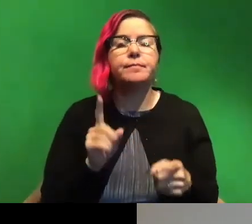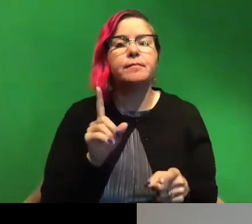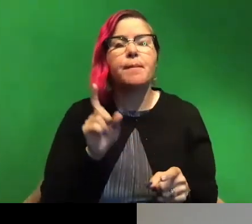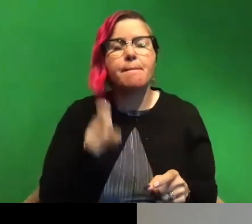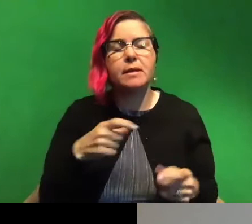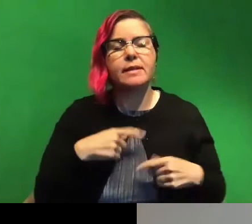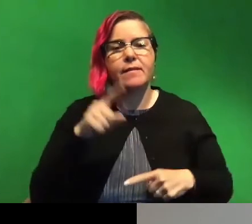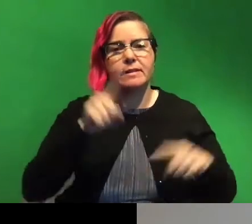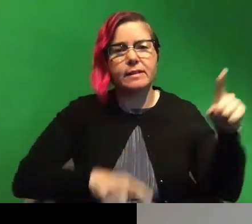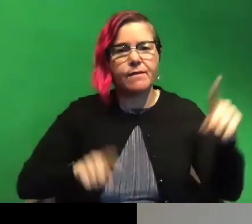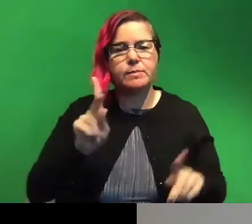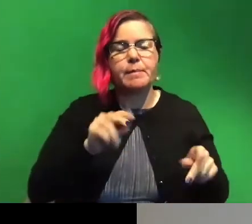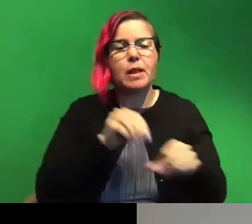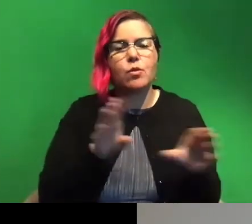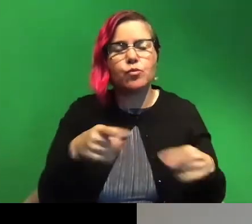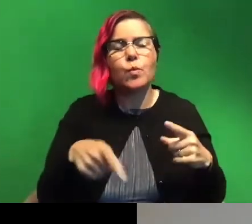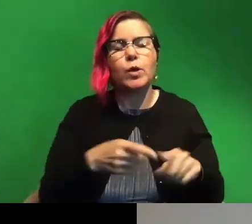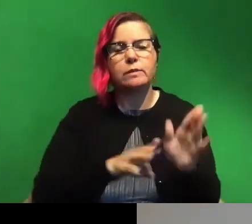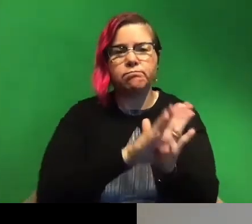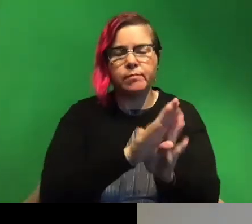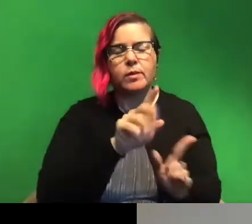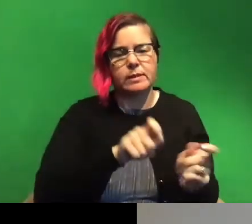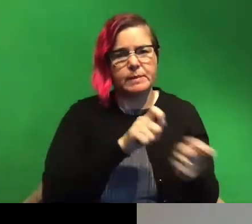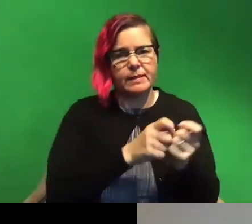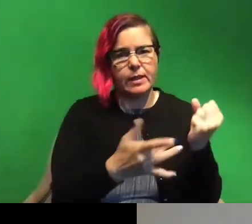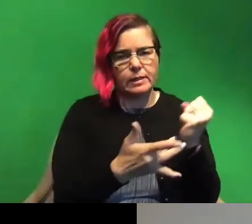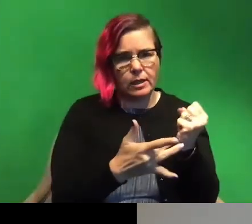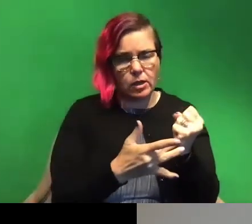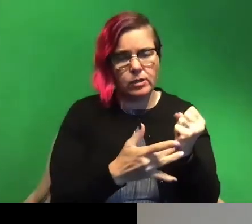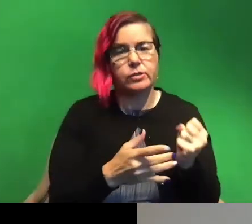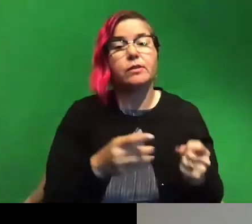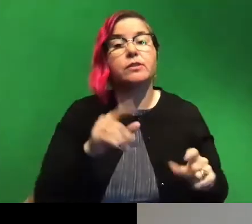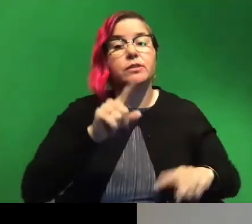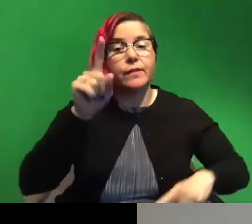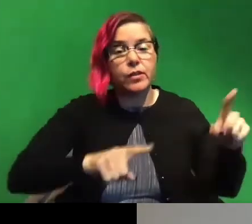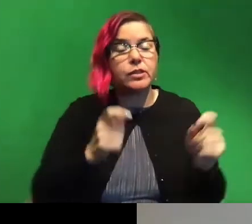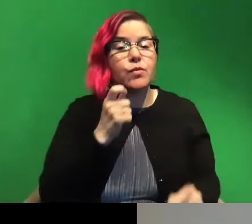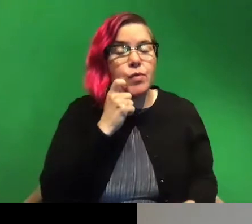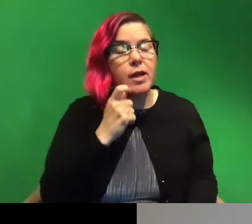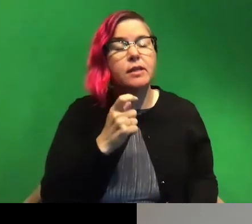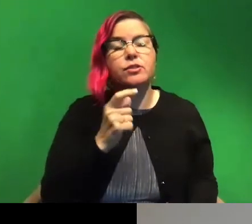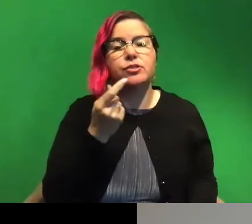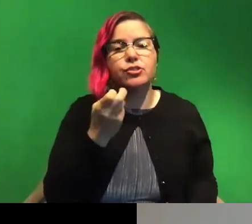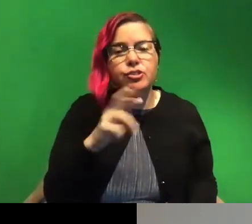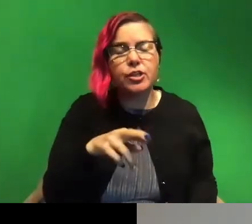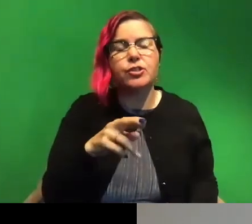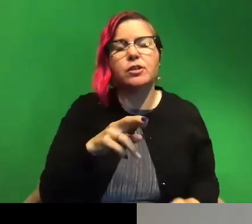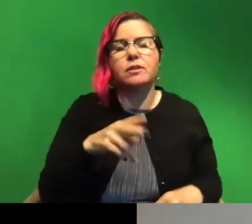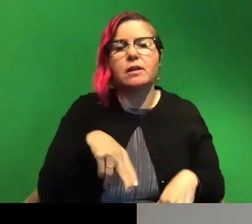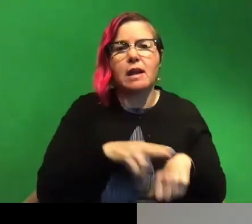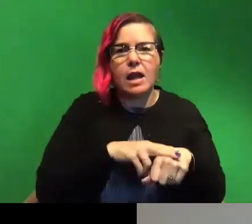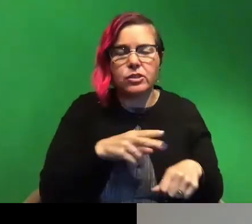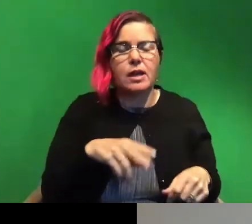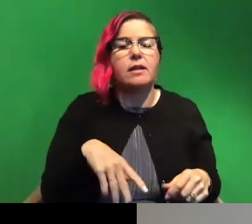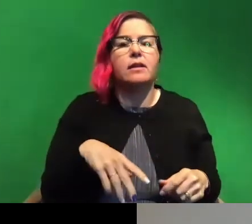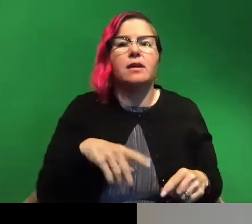in the room when these technologies are being created. So that comes with diversity in race, gender, nationality, all other forms of